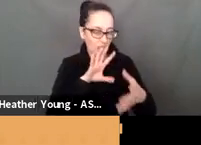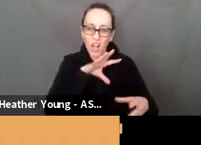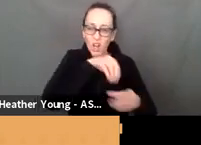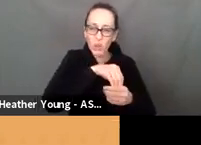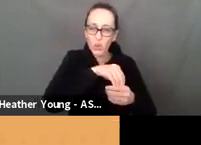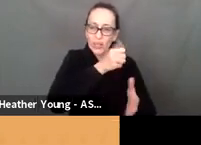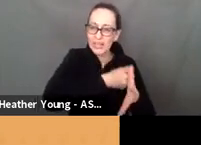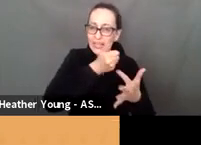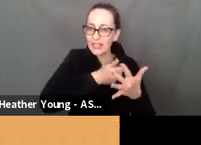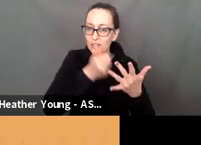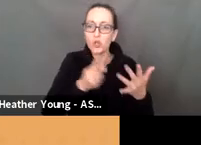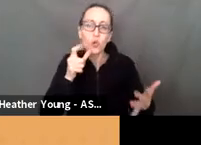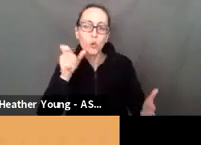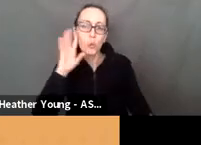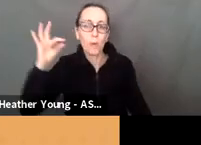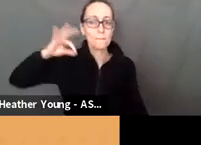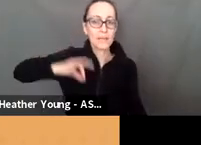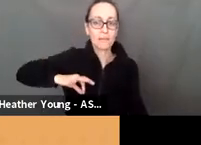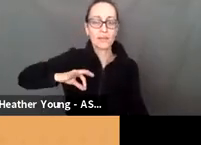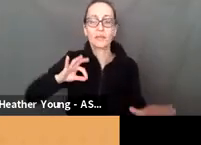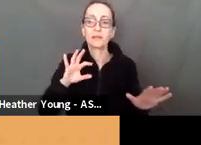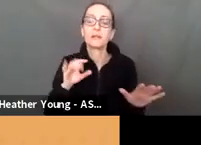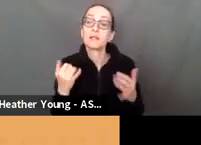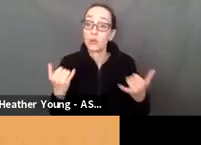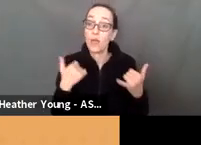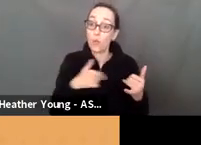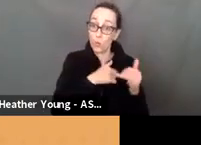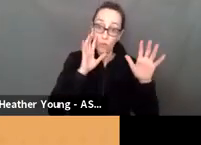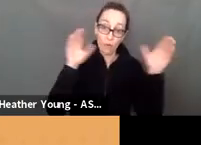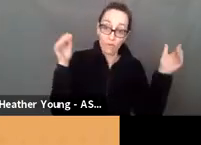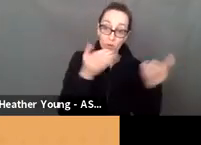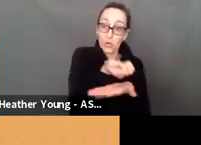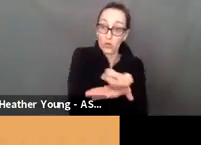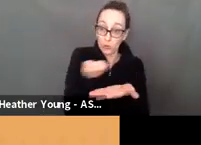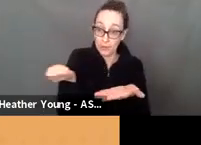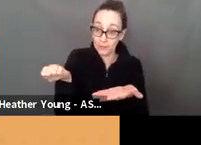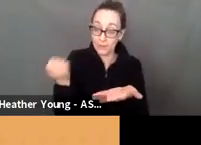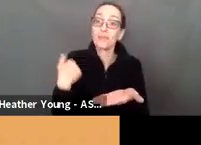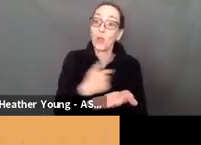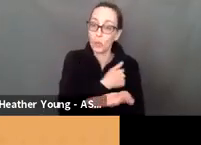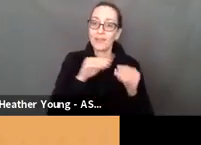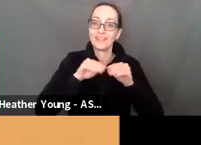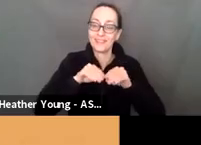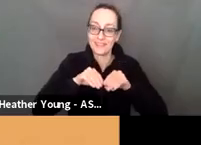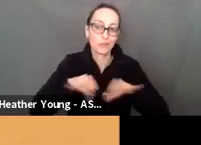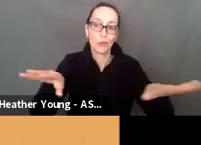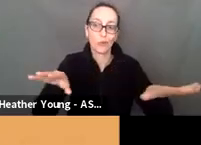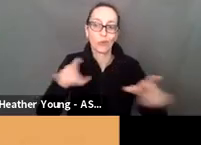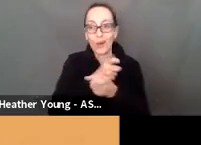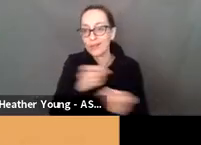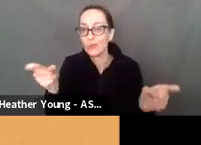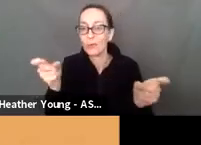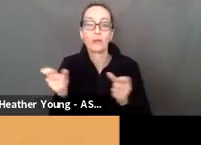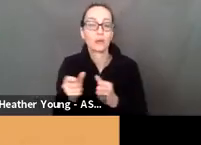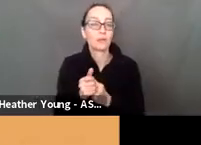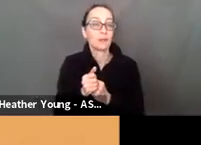thing. So today we're focusing on equipment that we distribute. And with that, we'll go ahead and get started. And Landon, you can move to